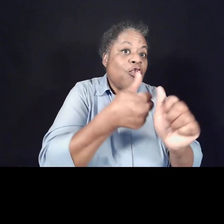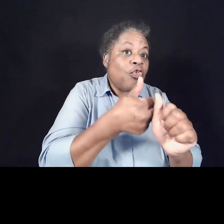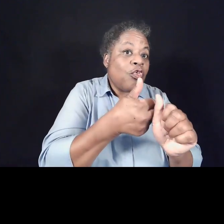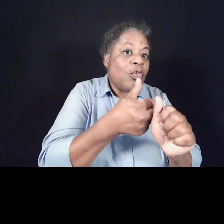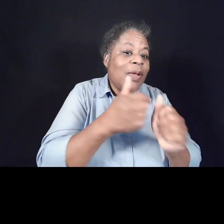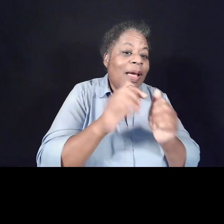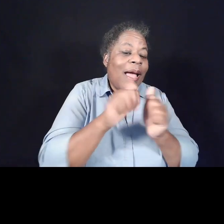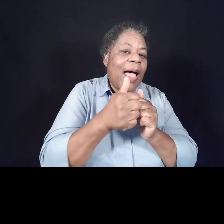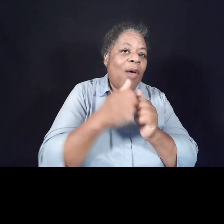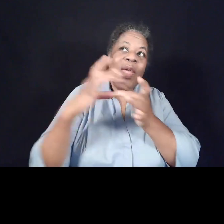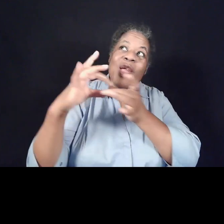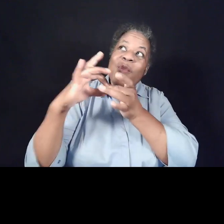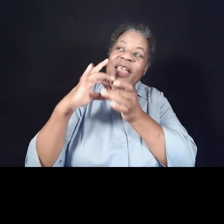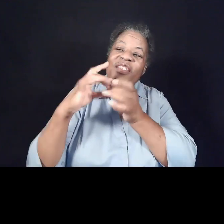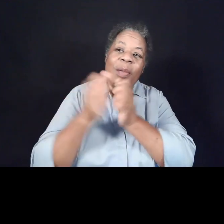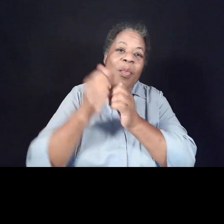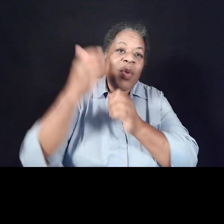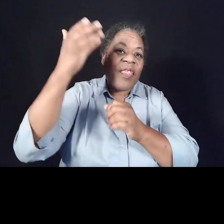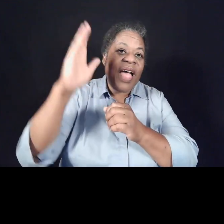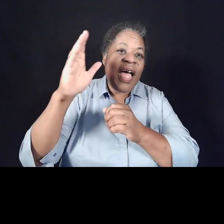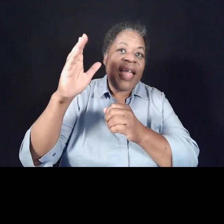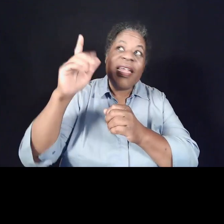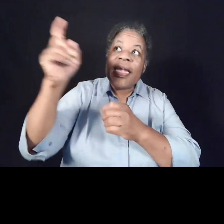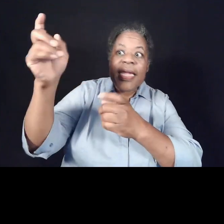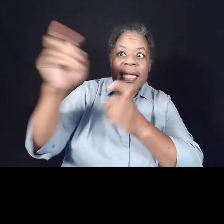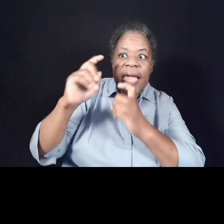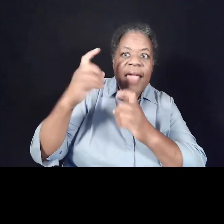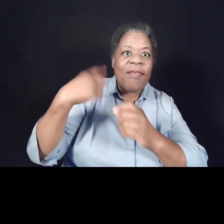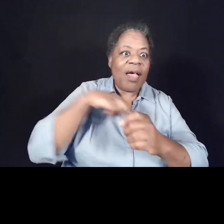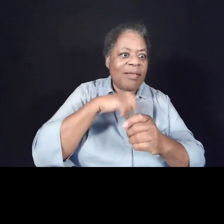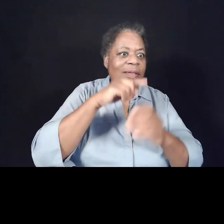the God who loves us and gave them to us in the first place.